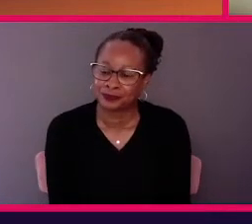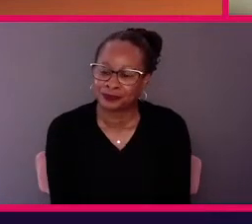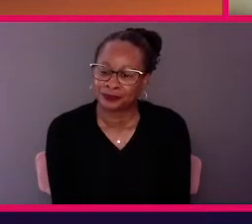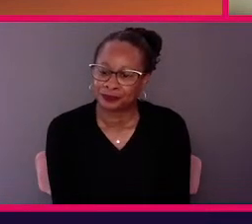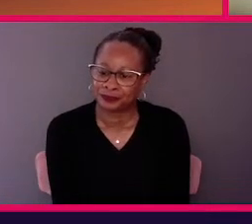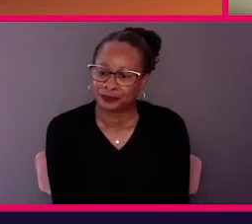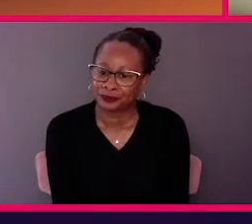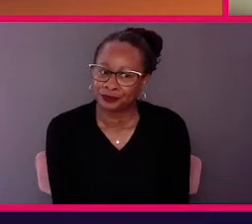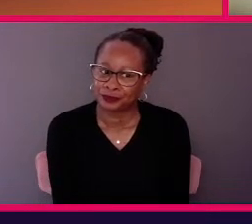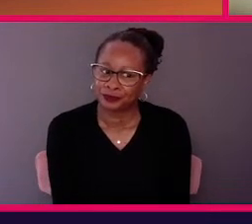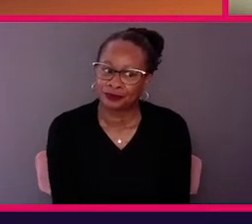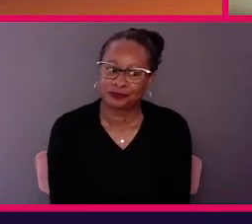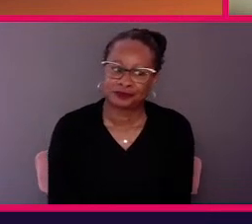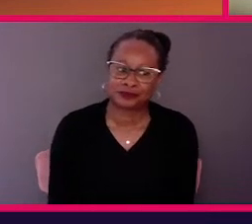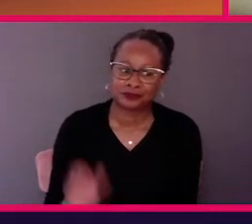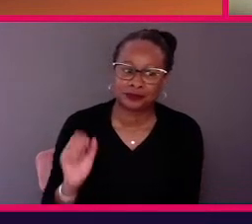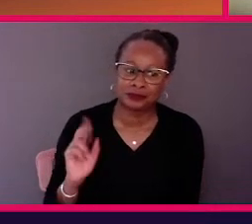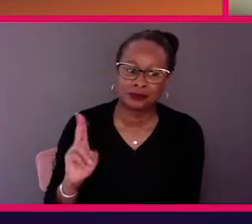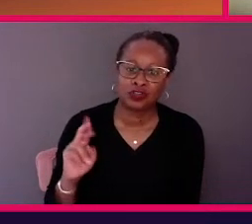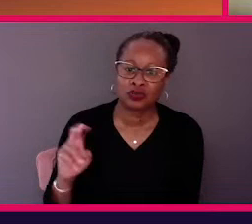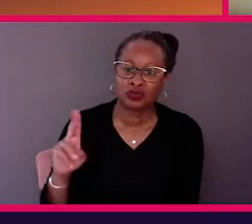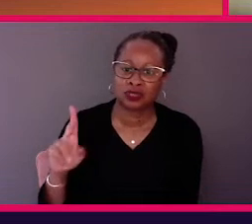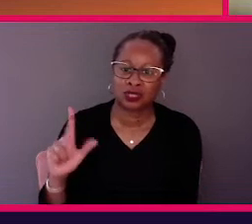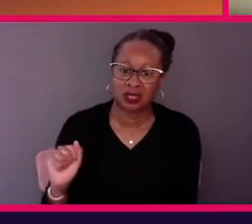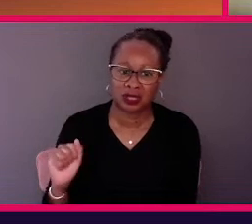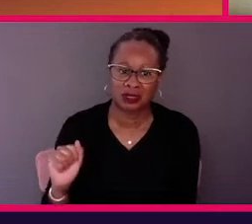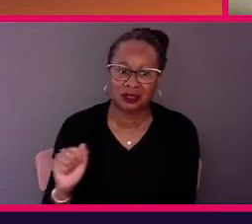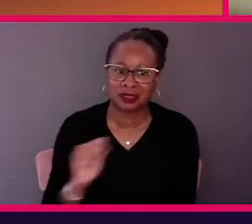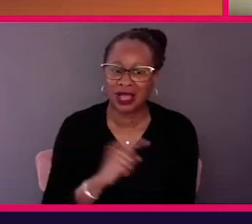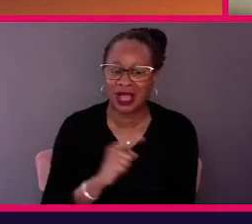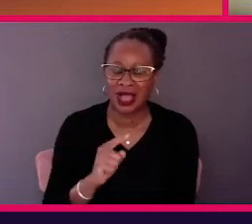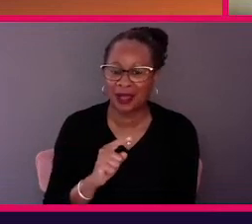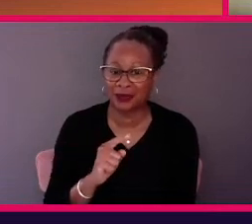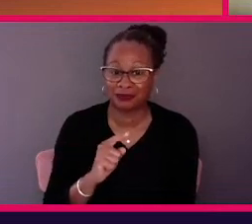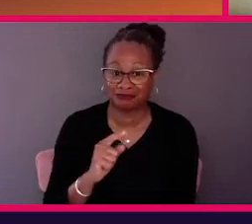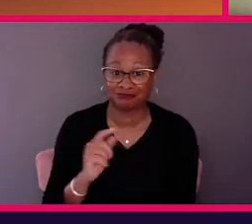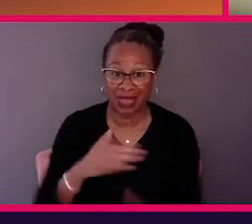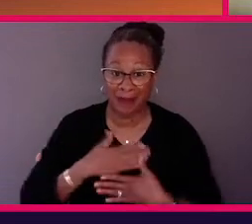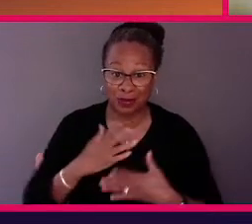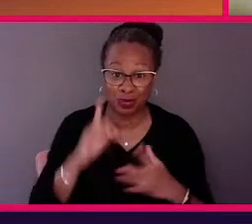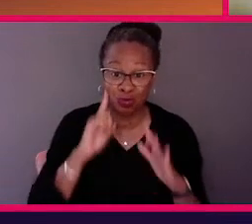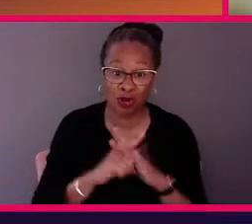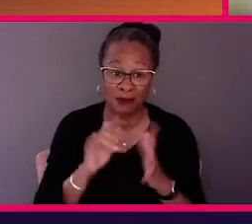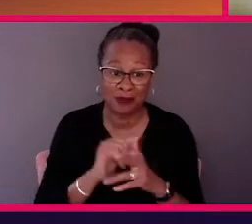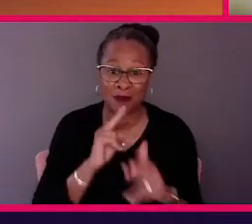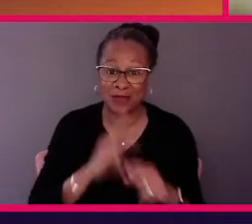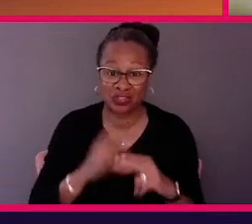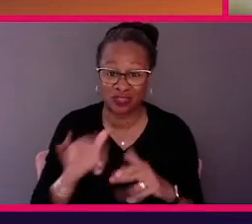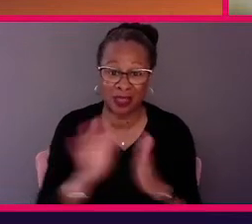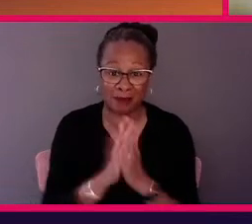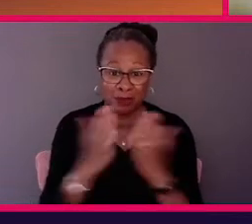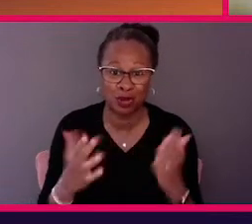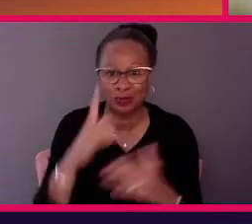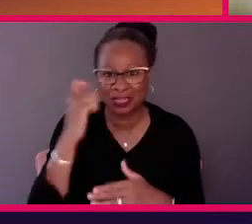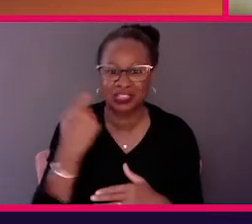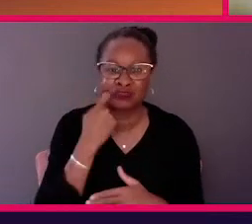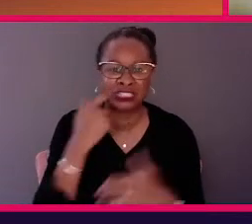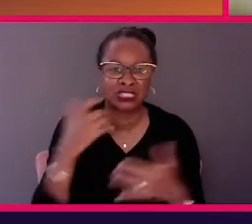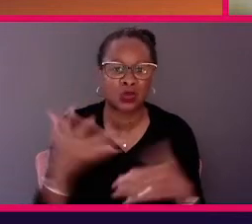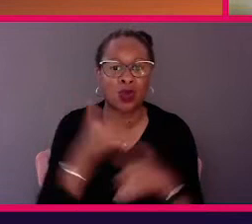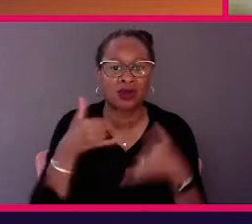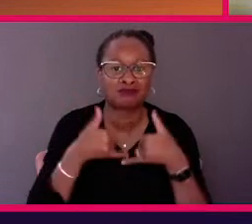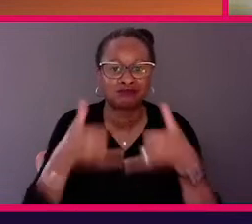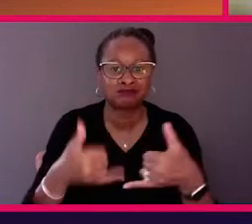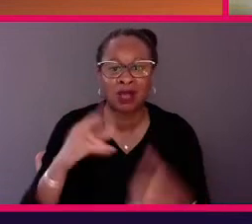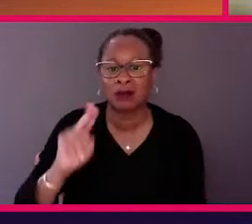I'm glad you brought up that book because that just won a Pulitzer and it's an awesome book. And I was going to bring it up too, sort of harking back to the conversation that you were having